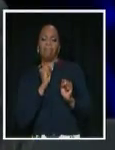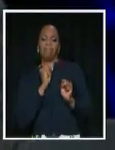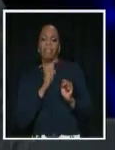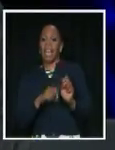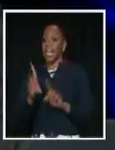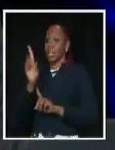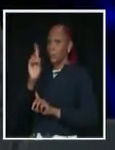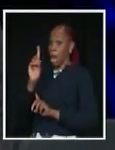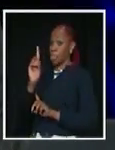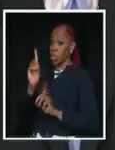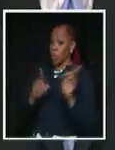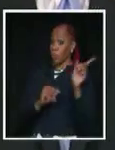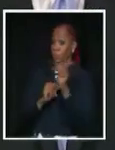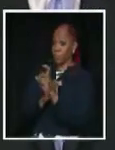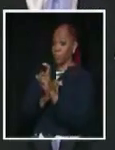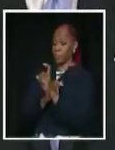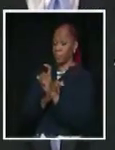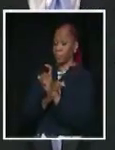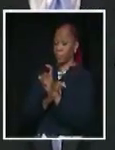Mr. de Blasio.